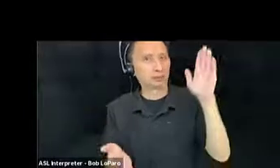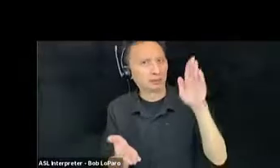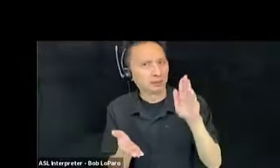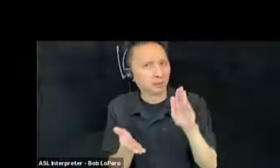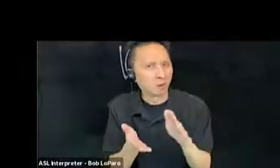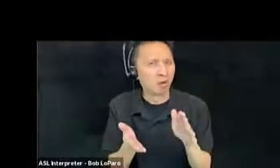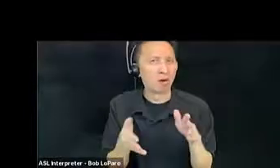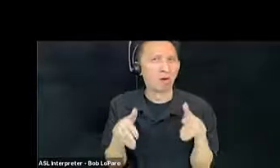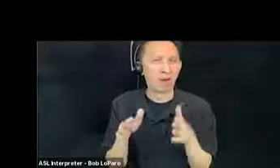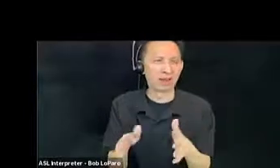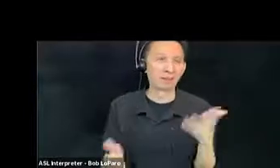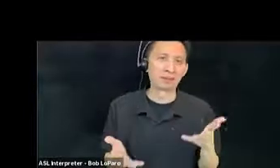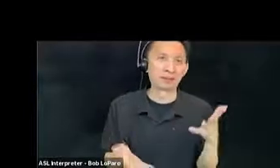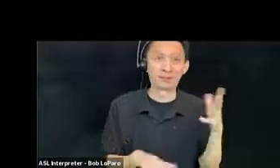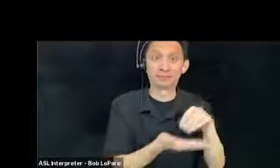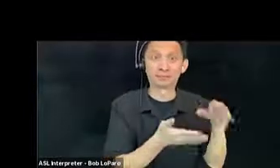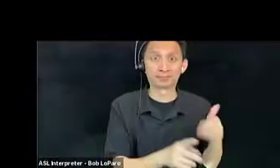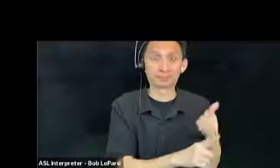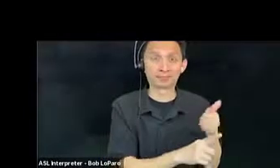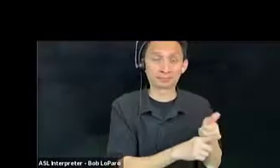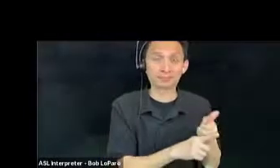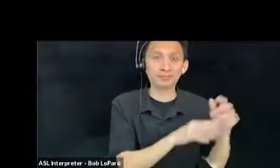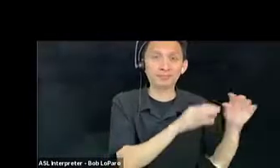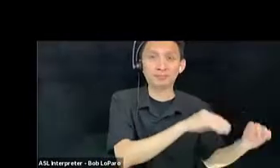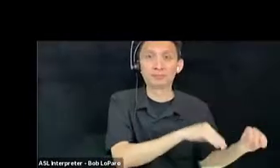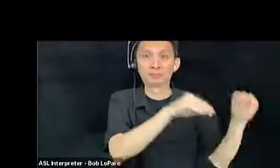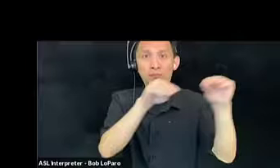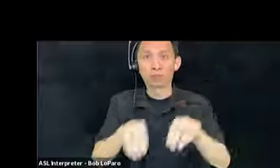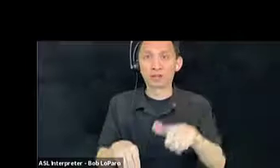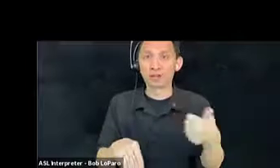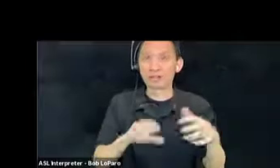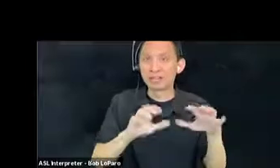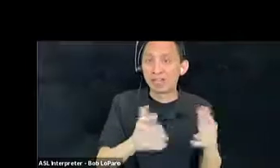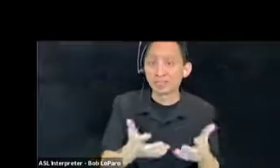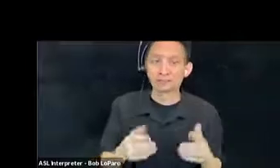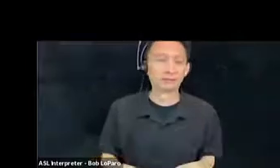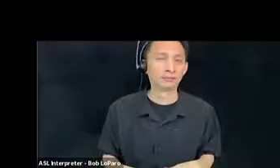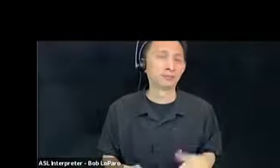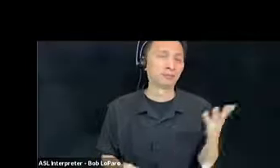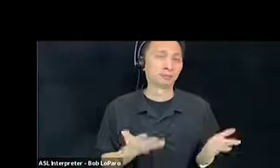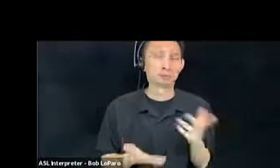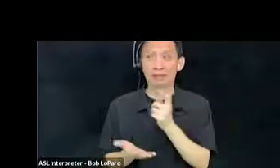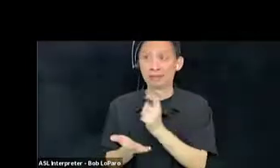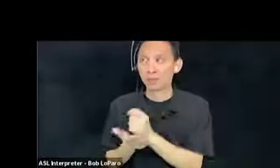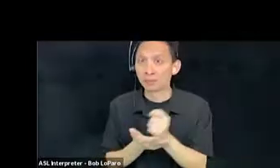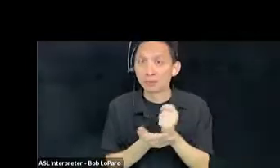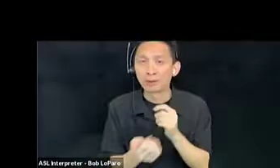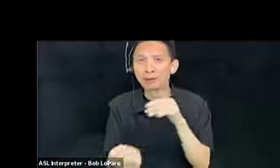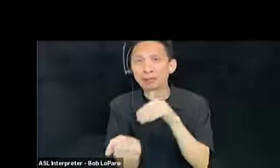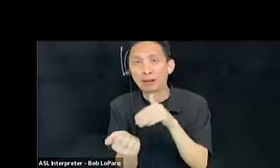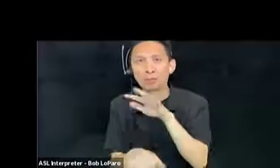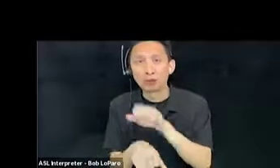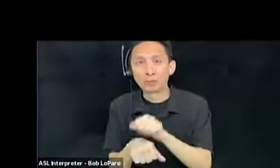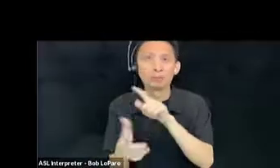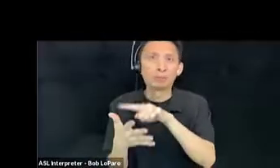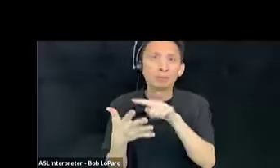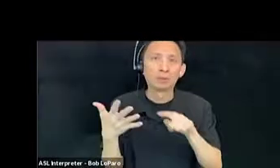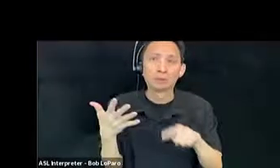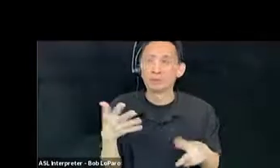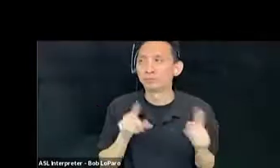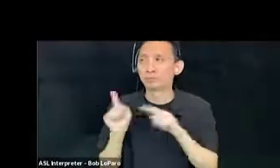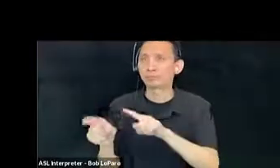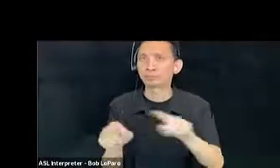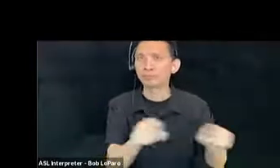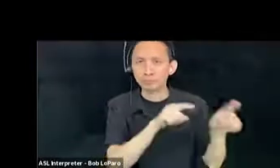a child is changing classes, if they have a lot of appointments or therapy sessions, if they're going to a lot of